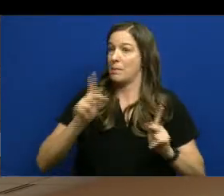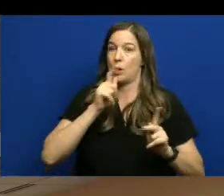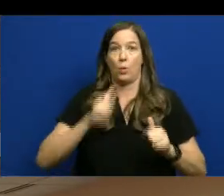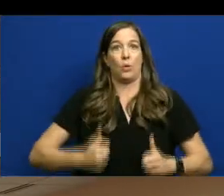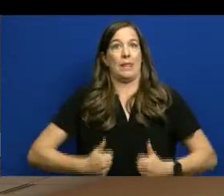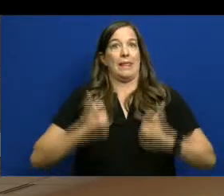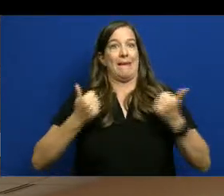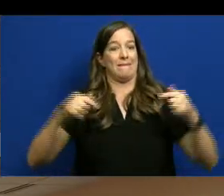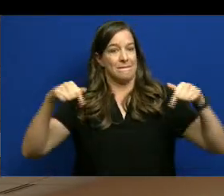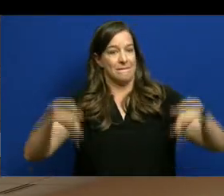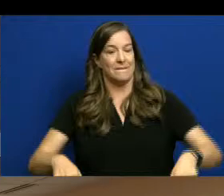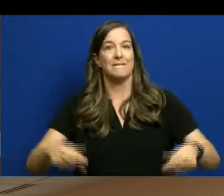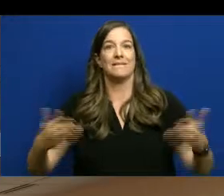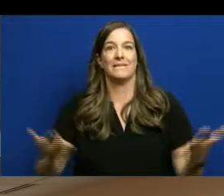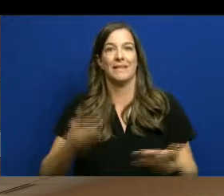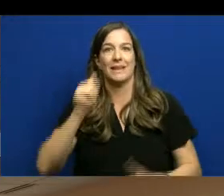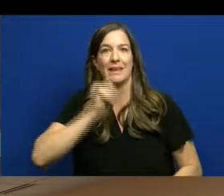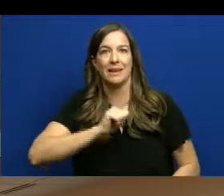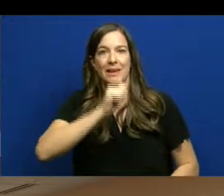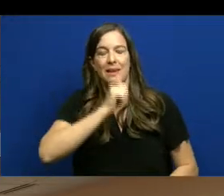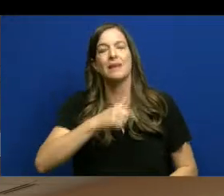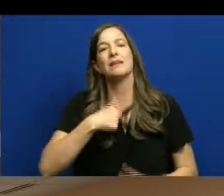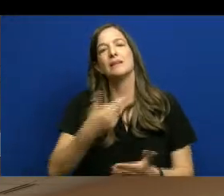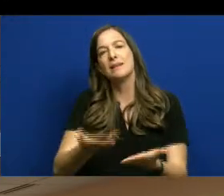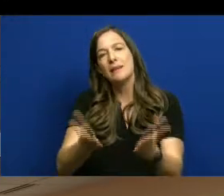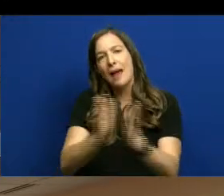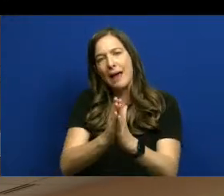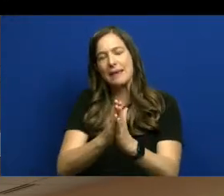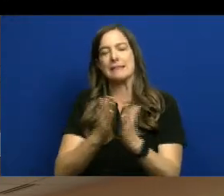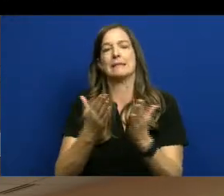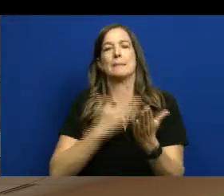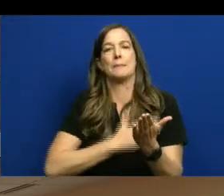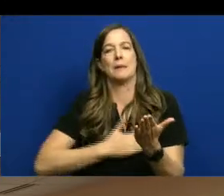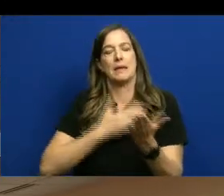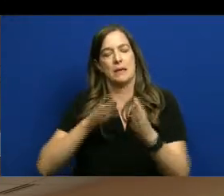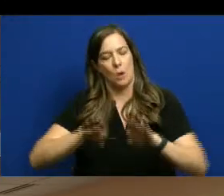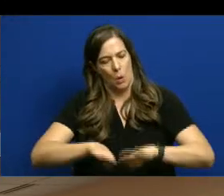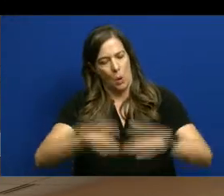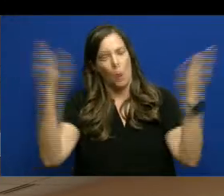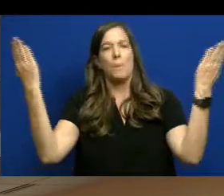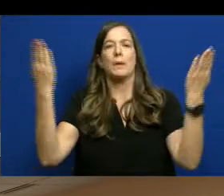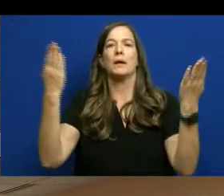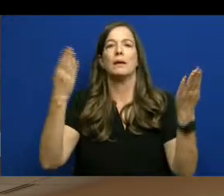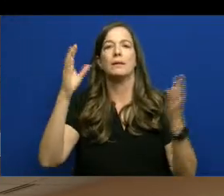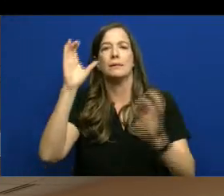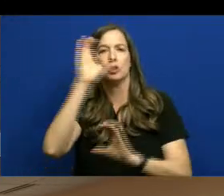I request that you reopen the executive director search